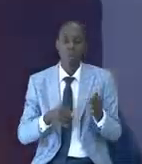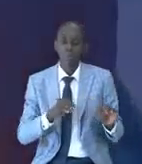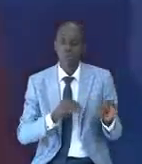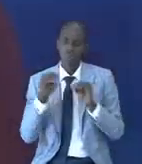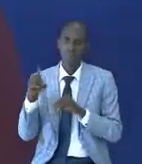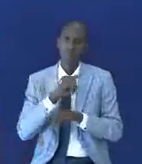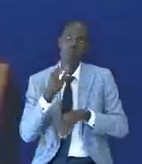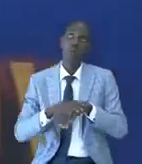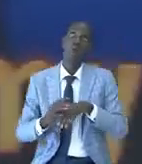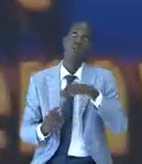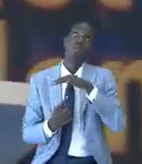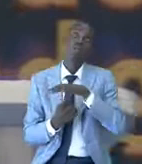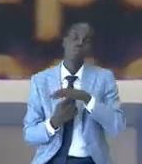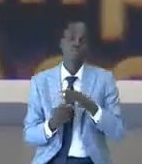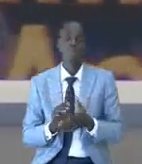top.